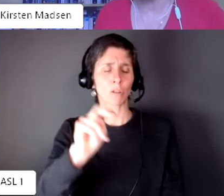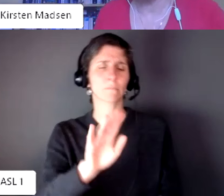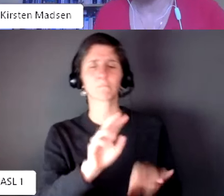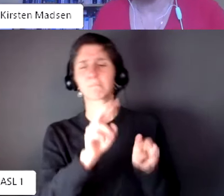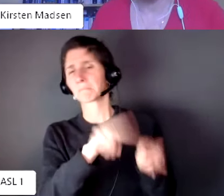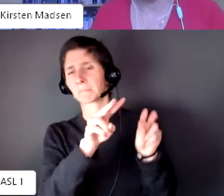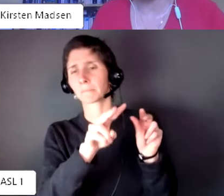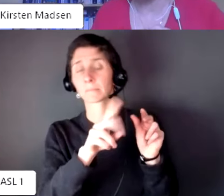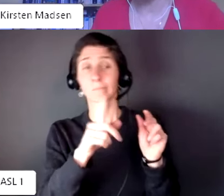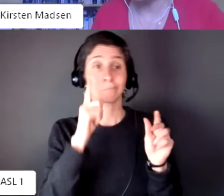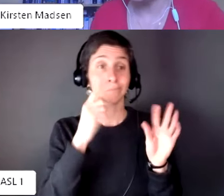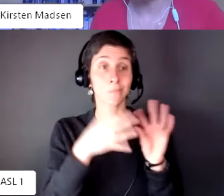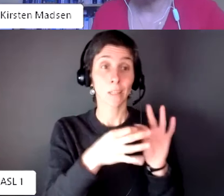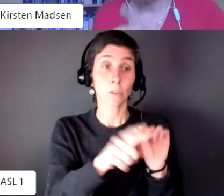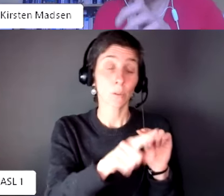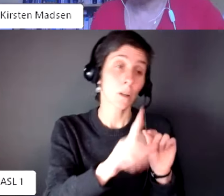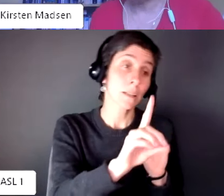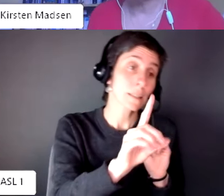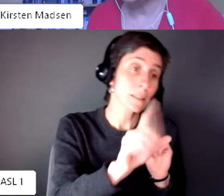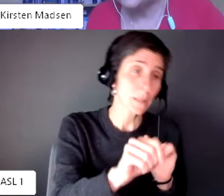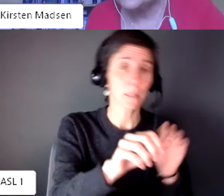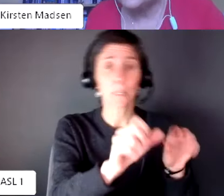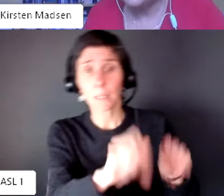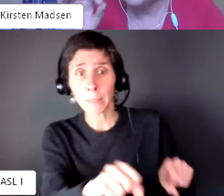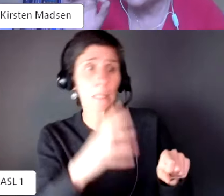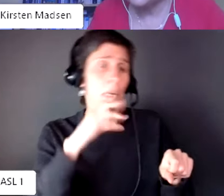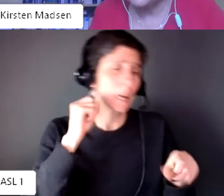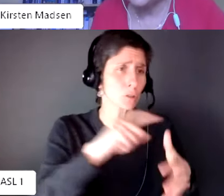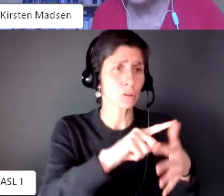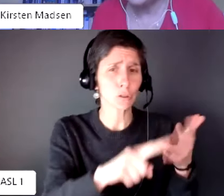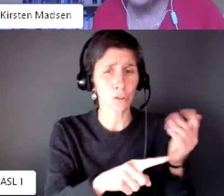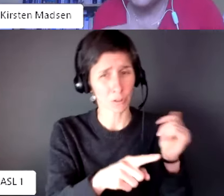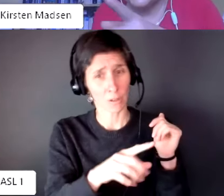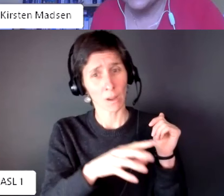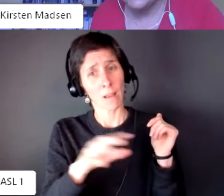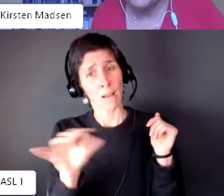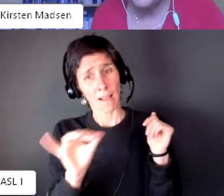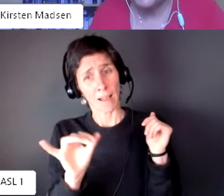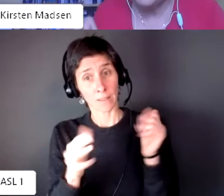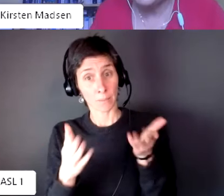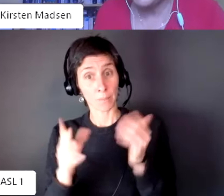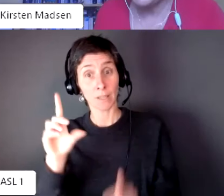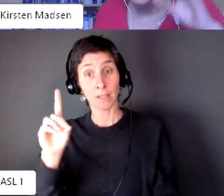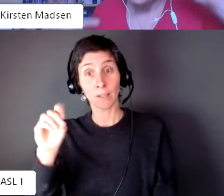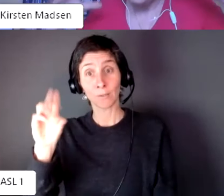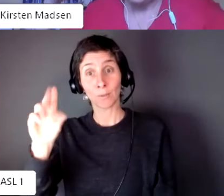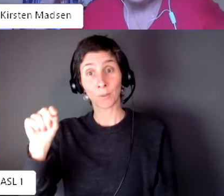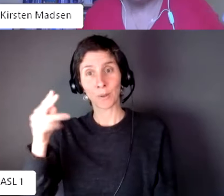regard to ability, with regard to age, even with regard to, as Dorothy would, if she was unmuted, she would say,